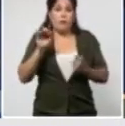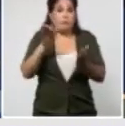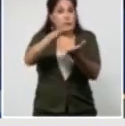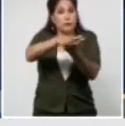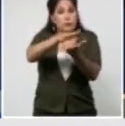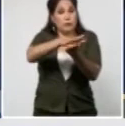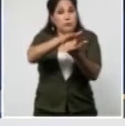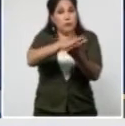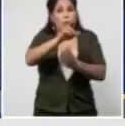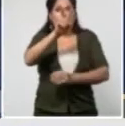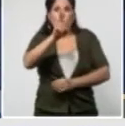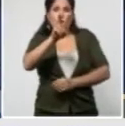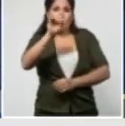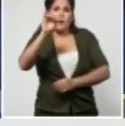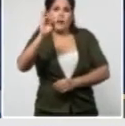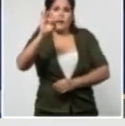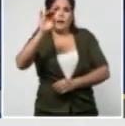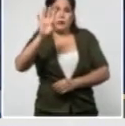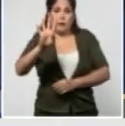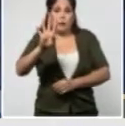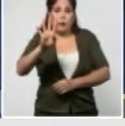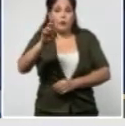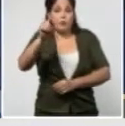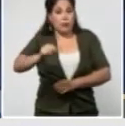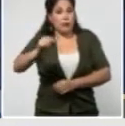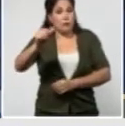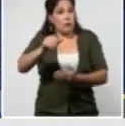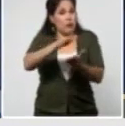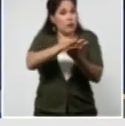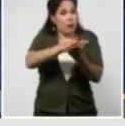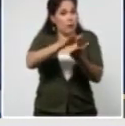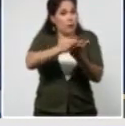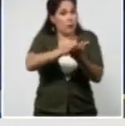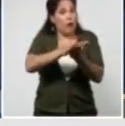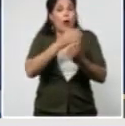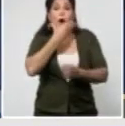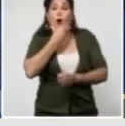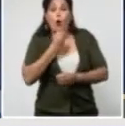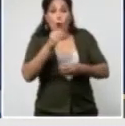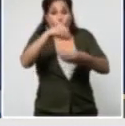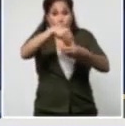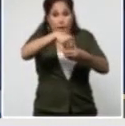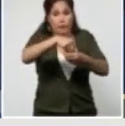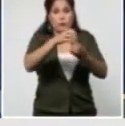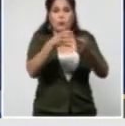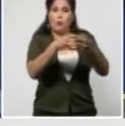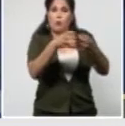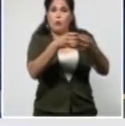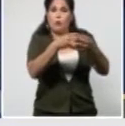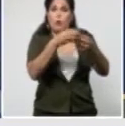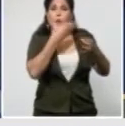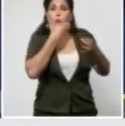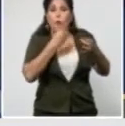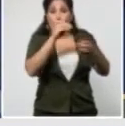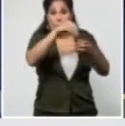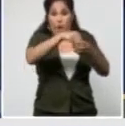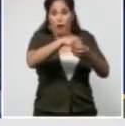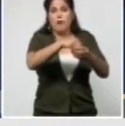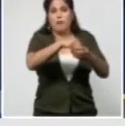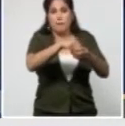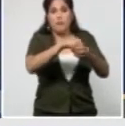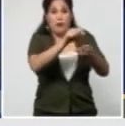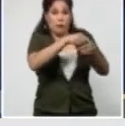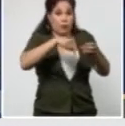group, which already accumulates 274 children, out of